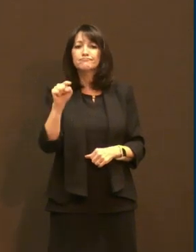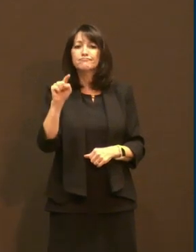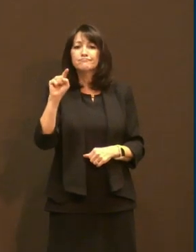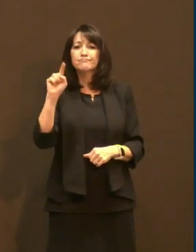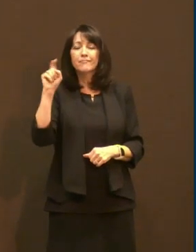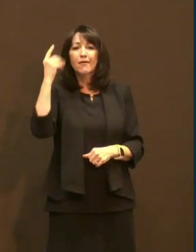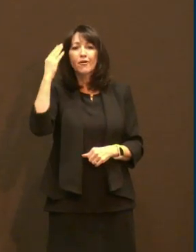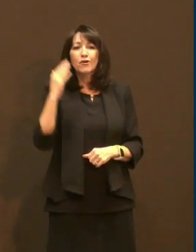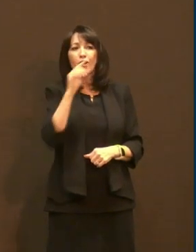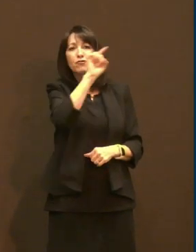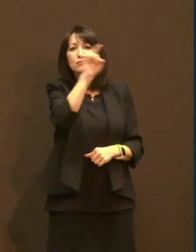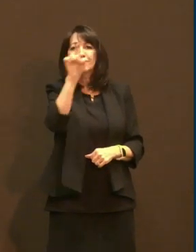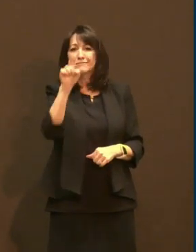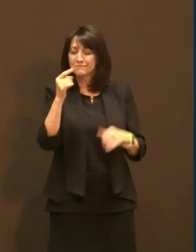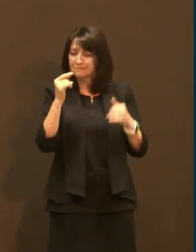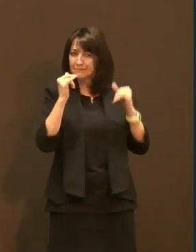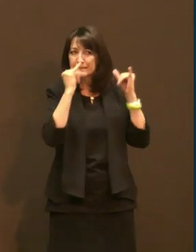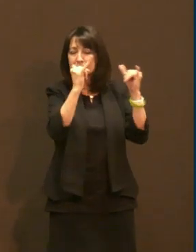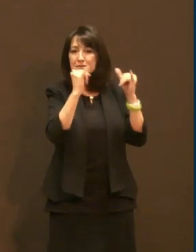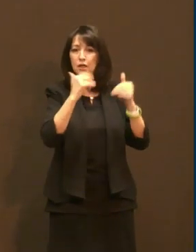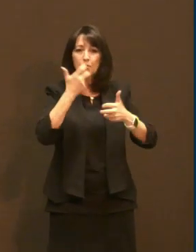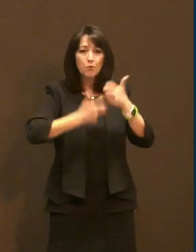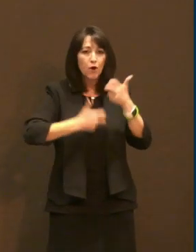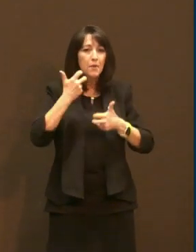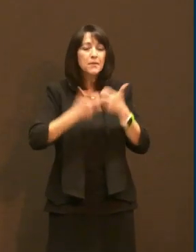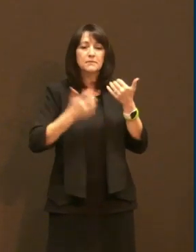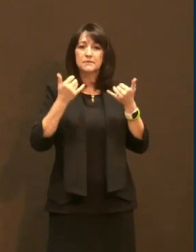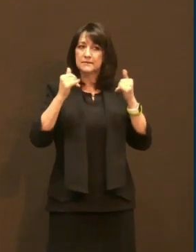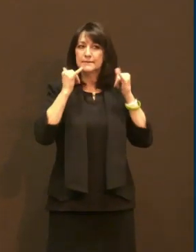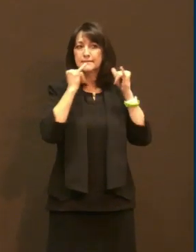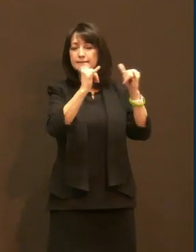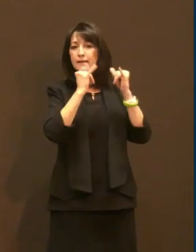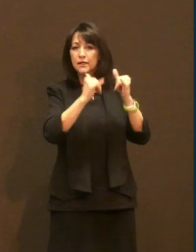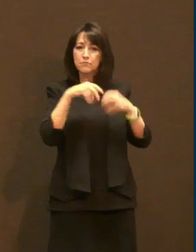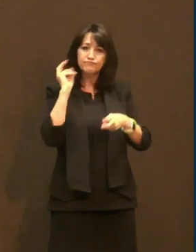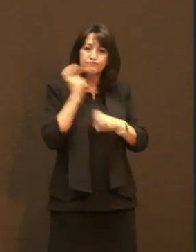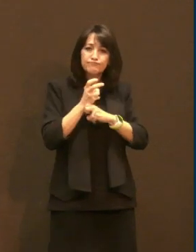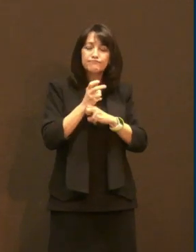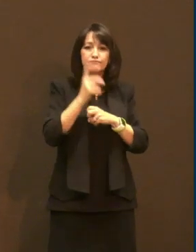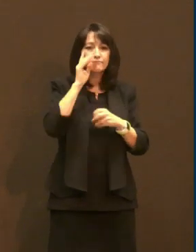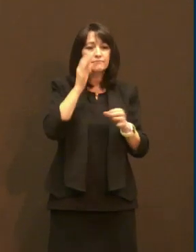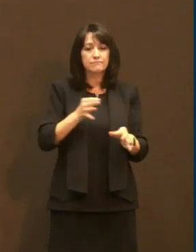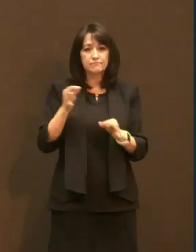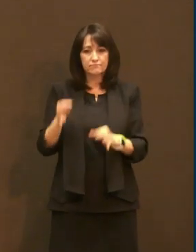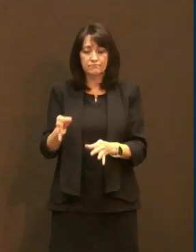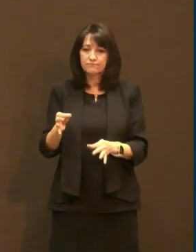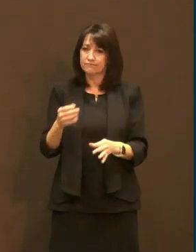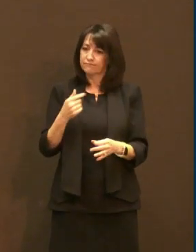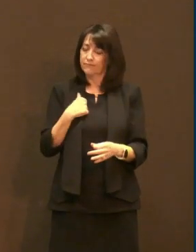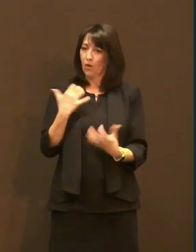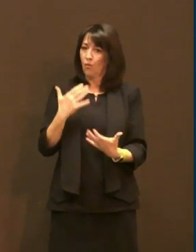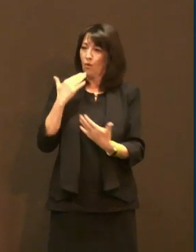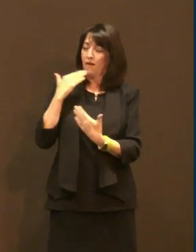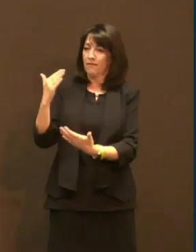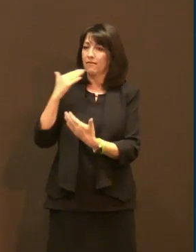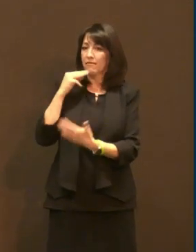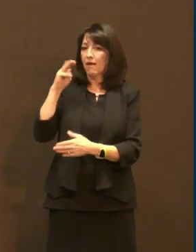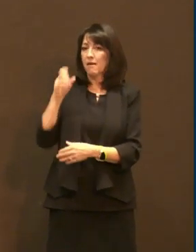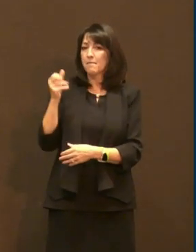that. I'd like to thank the County Executive Meyer for his help and outreach that he's done to try to help